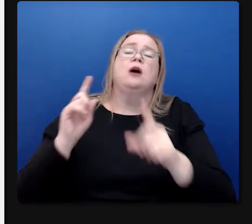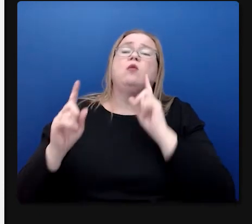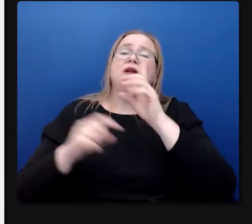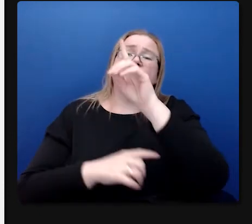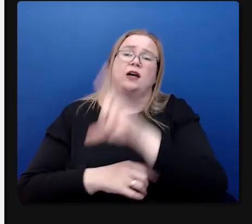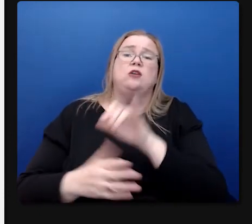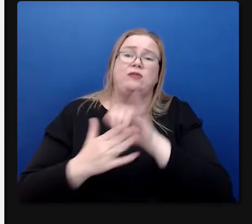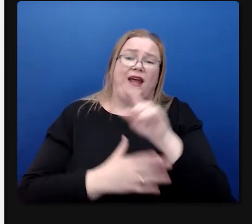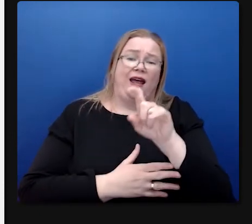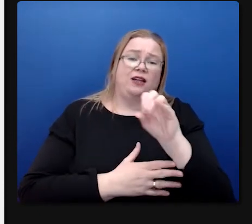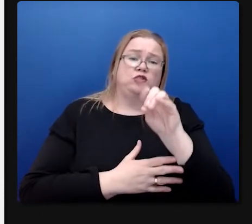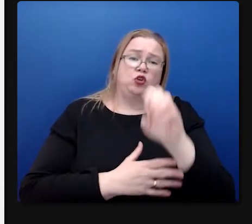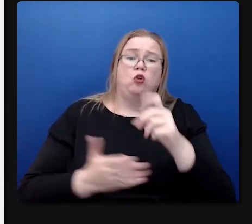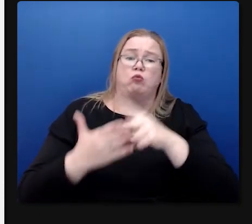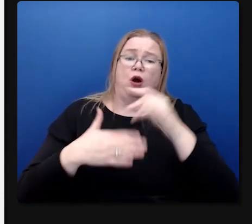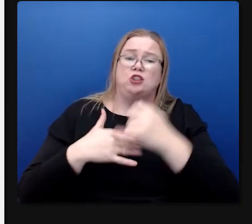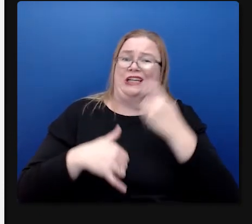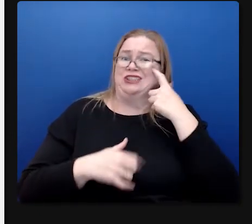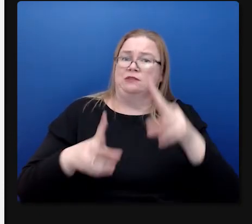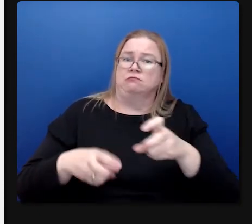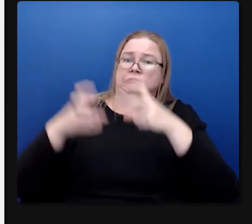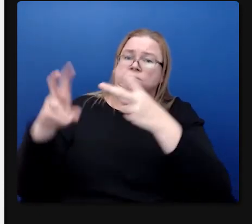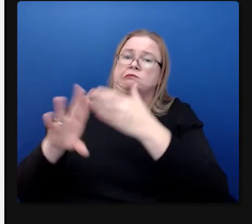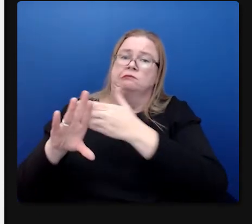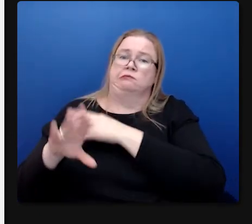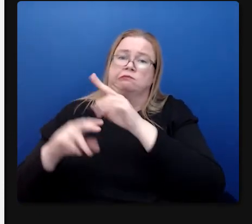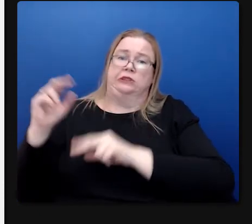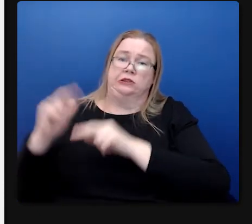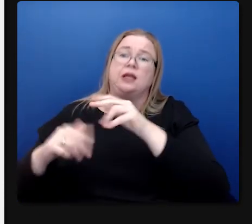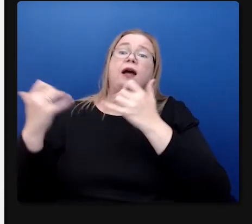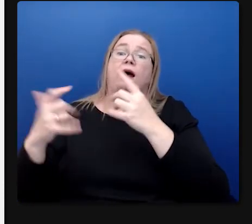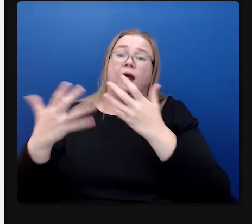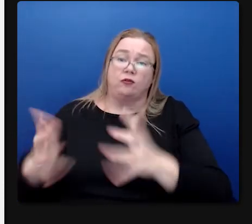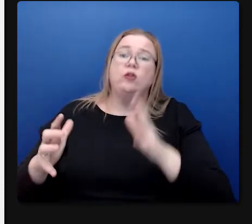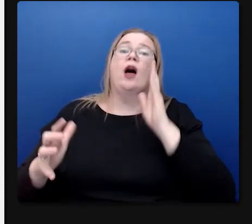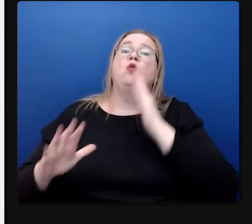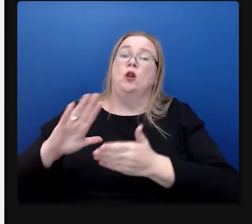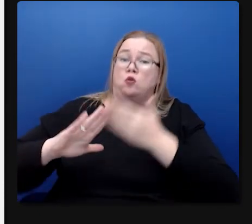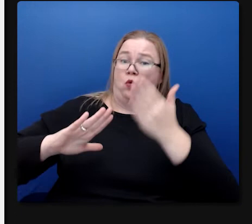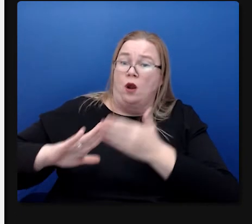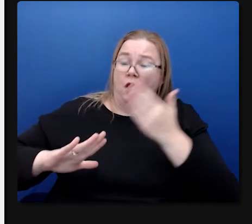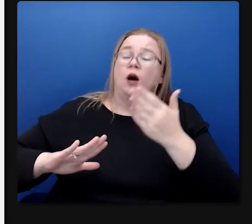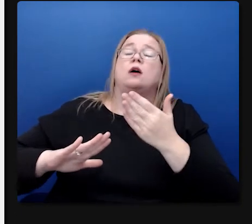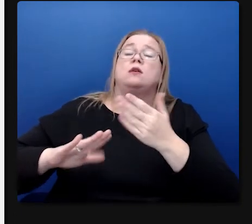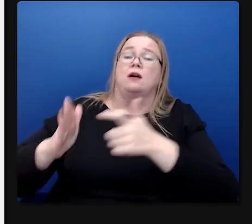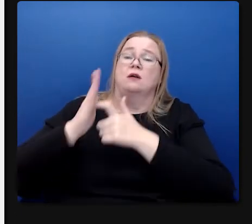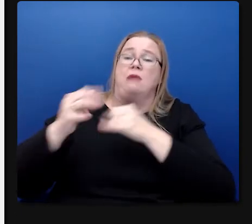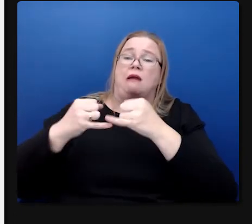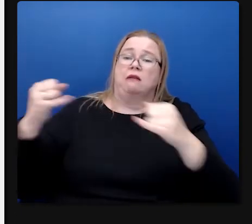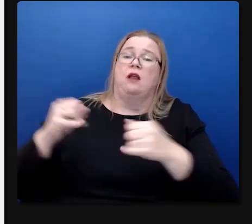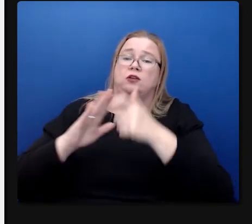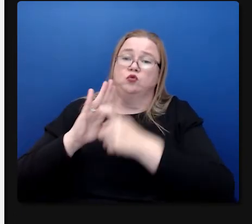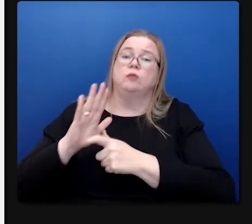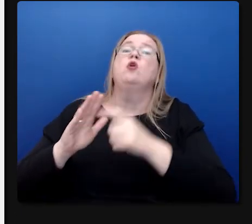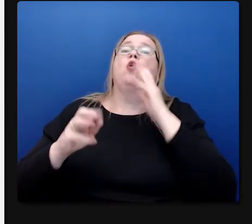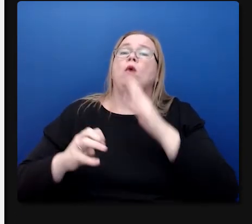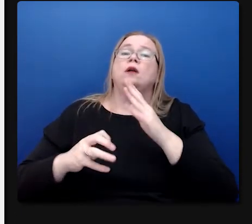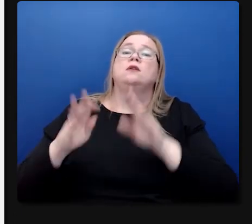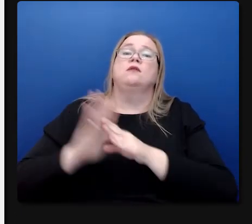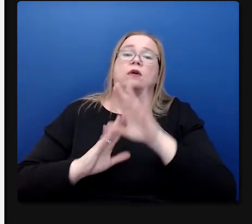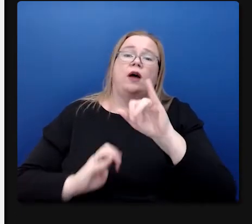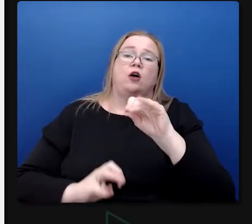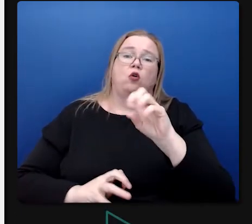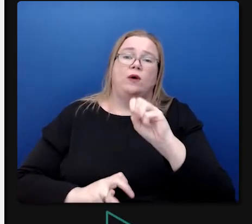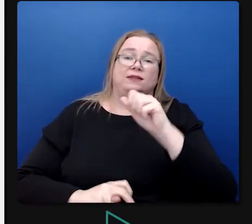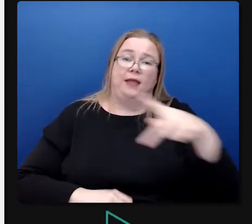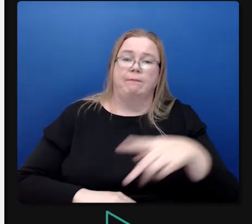going to download that Xcode project that we uploaded in the previous build, and then it is going to run a command line script that will build the iOS